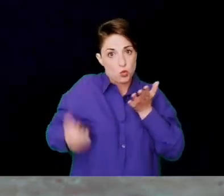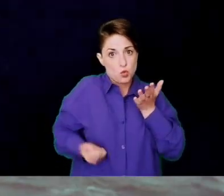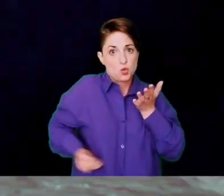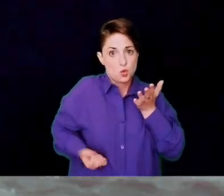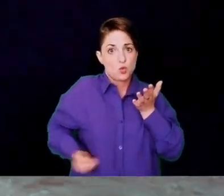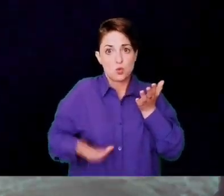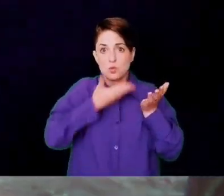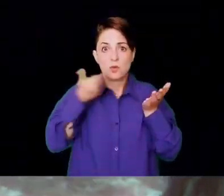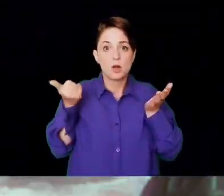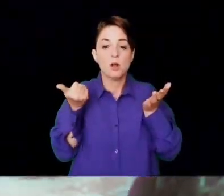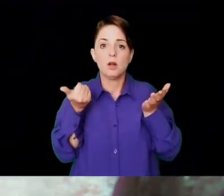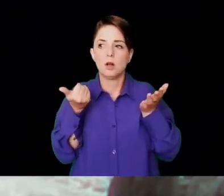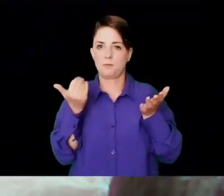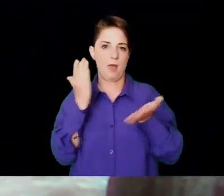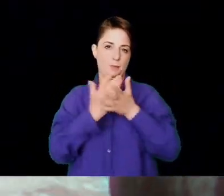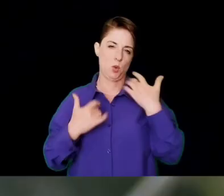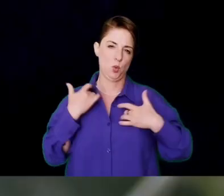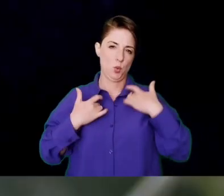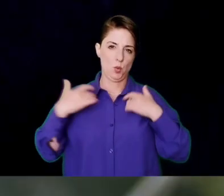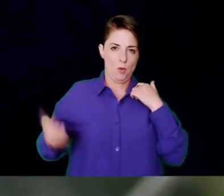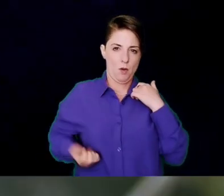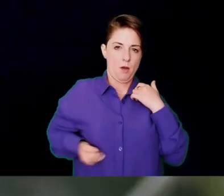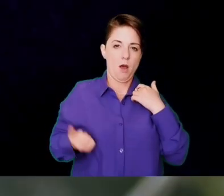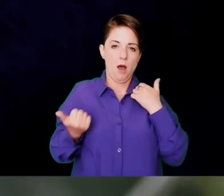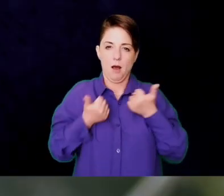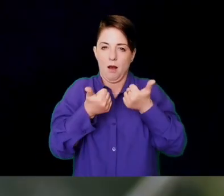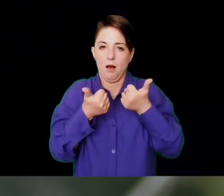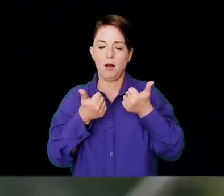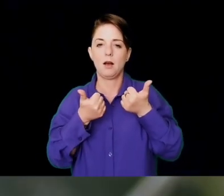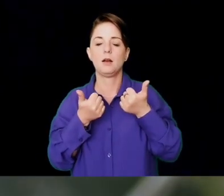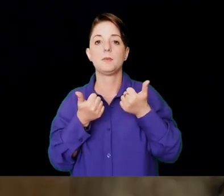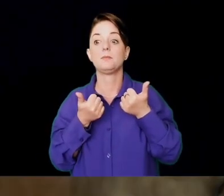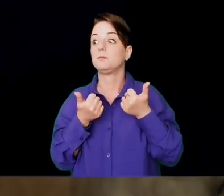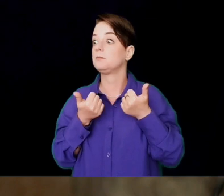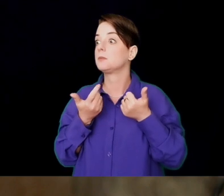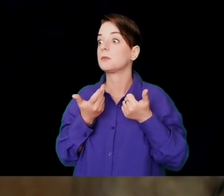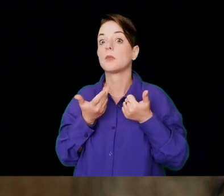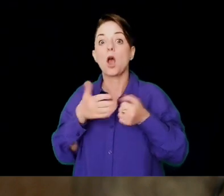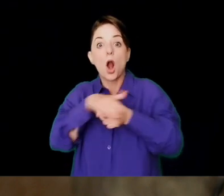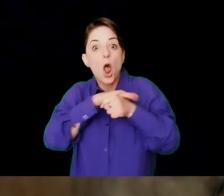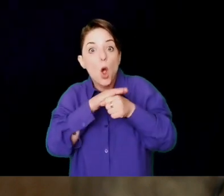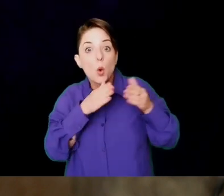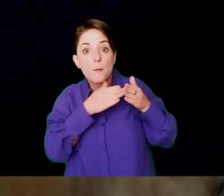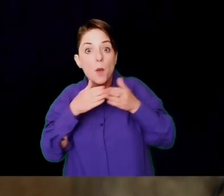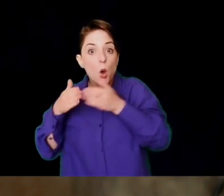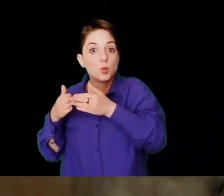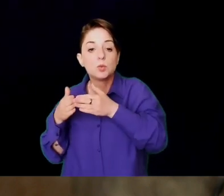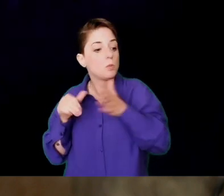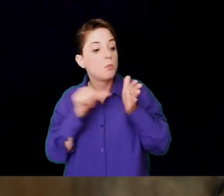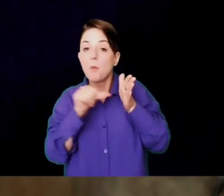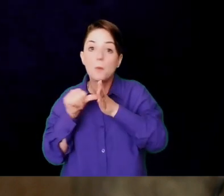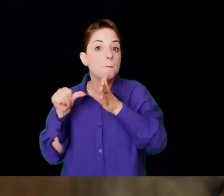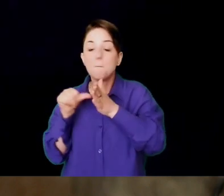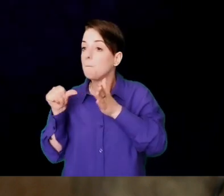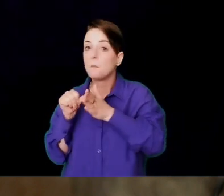Earning a real nice blooming bit of money like with it as well. Always an adrenaline rush when you're earning a bit of money. We had no problems with the local boats. The ones